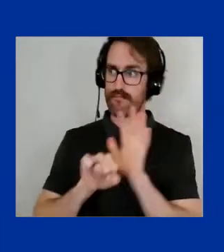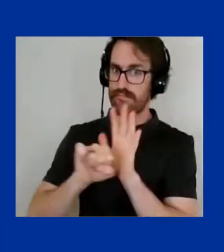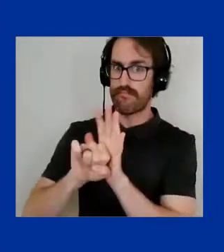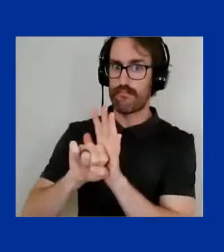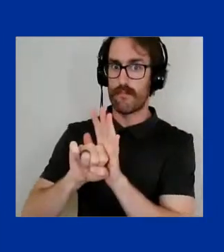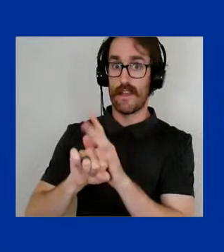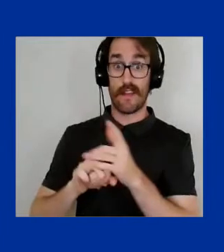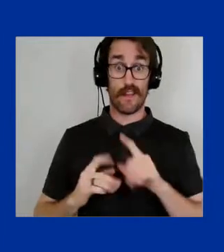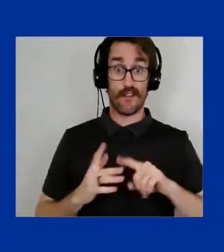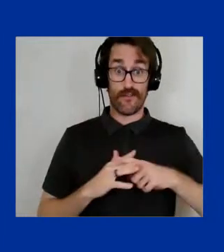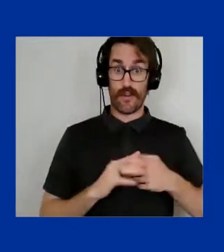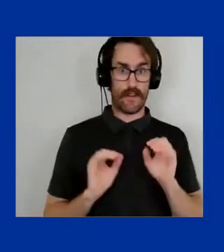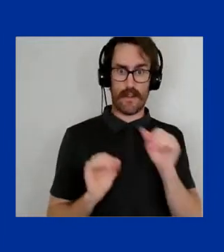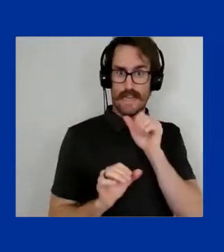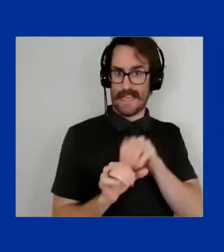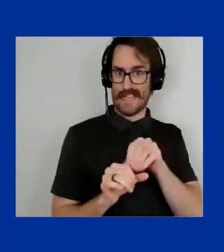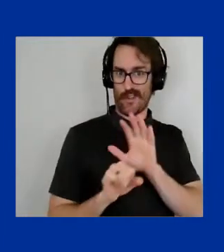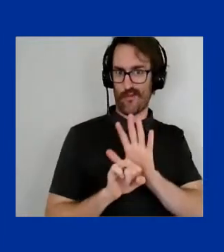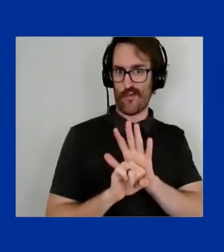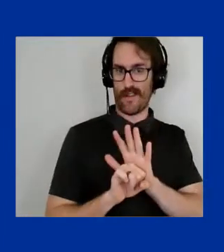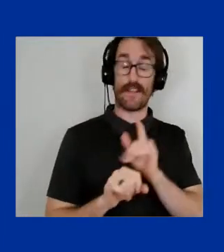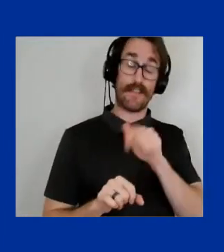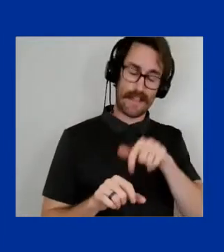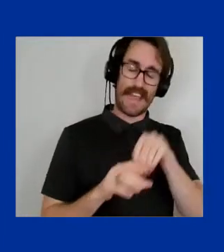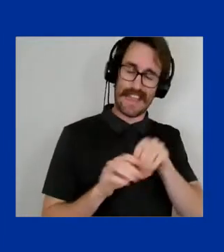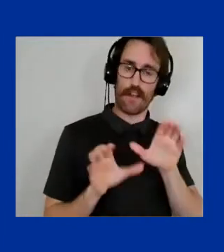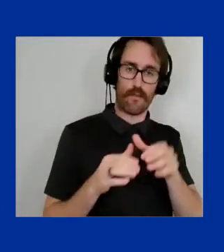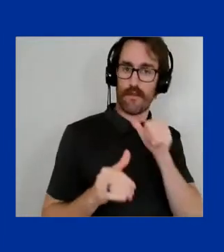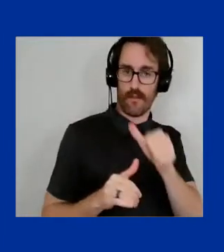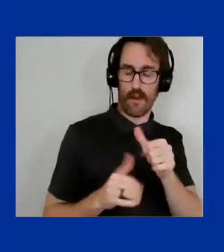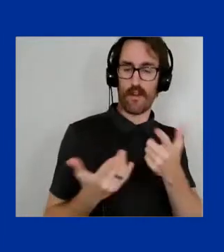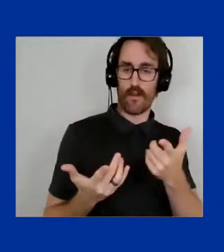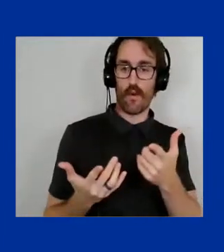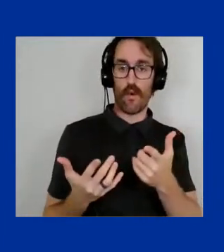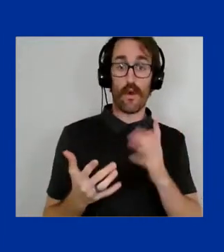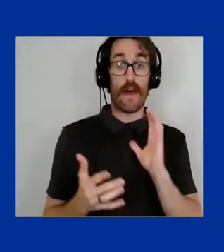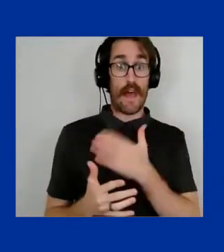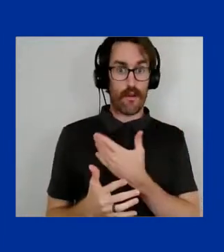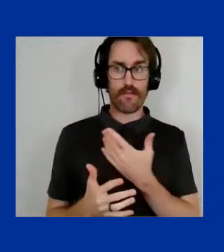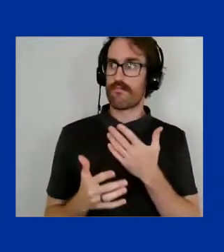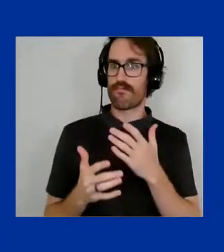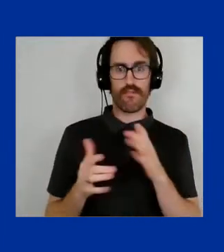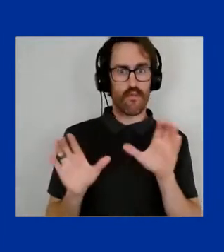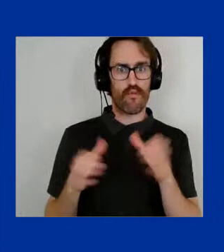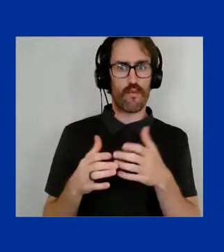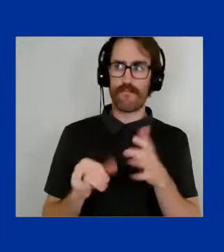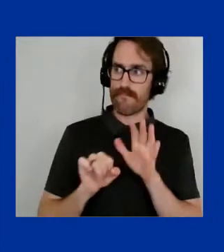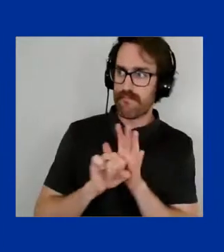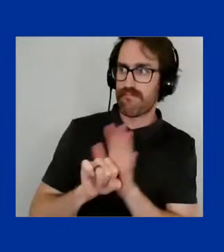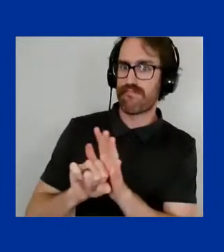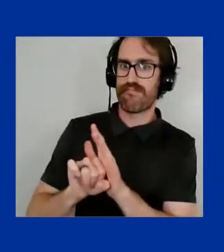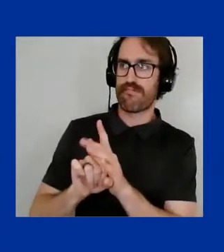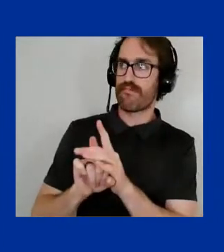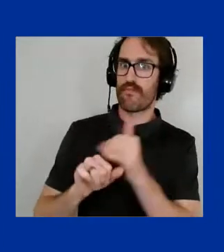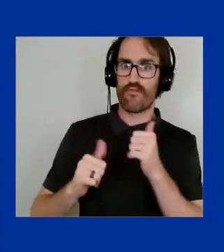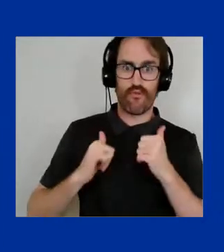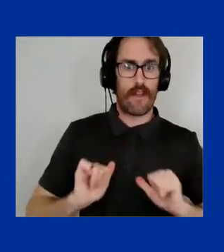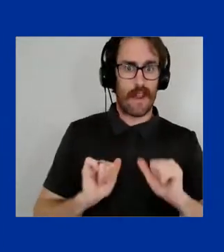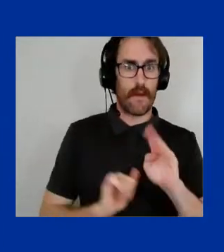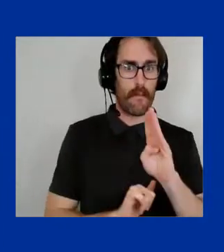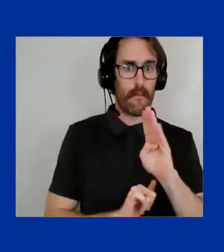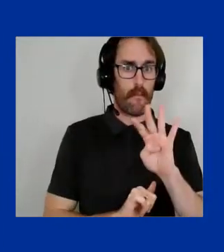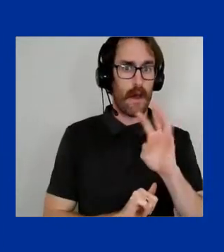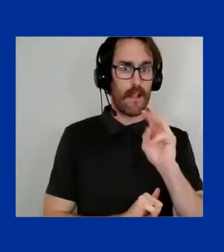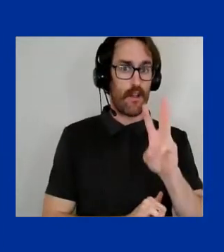group initially, John. The Association of Municipal Enforcement Officers also did some advocacy. What I can tell